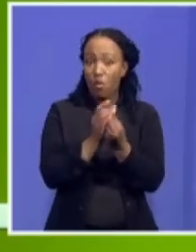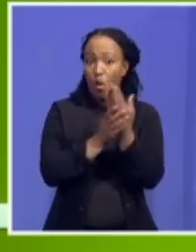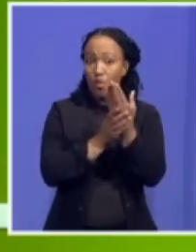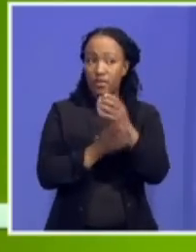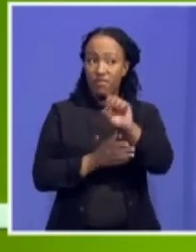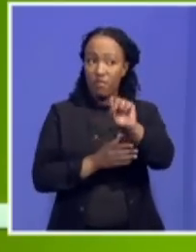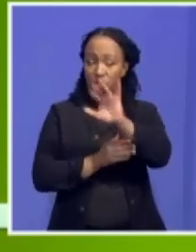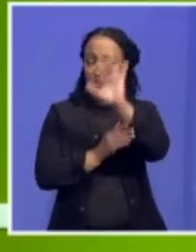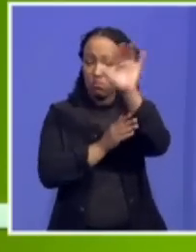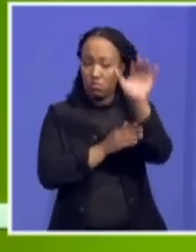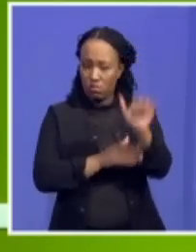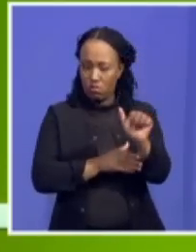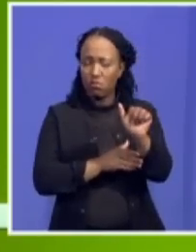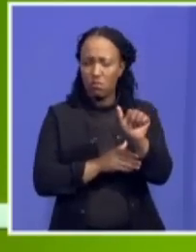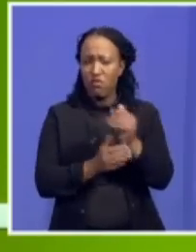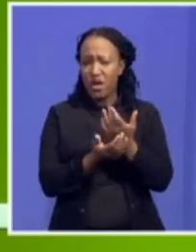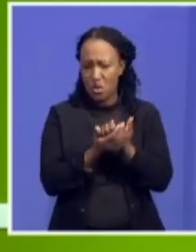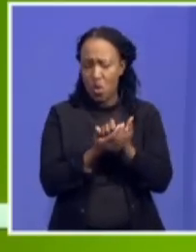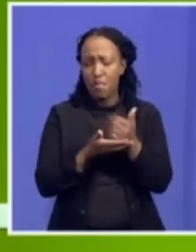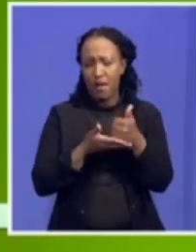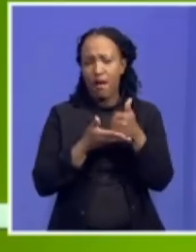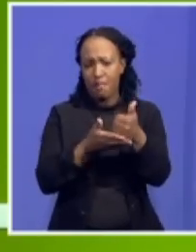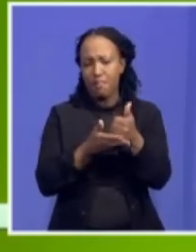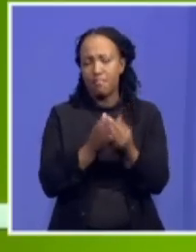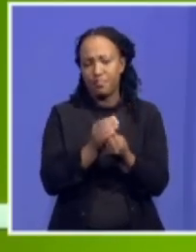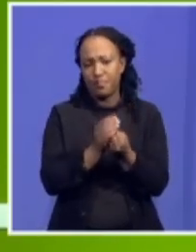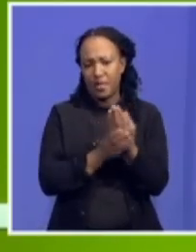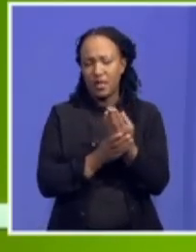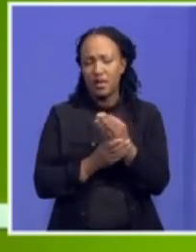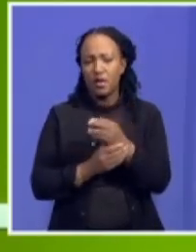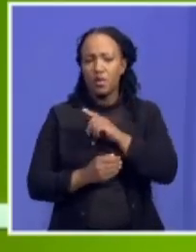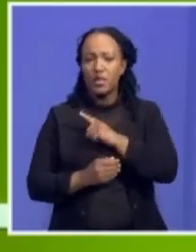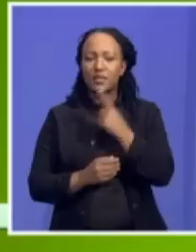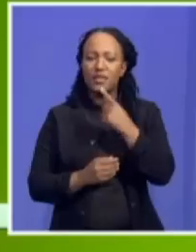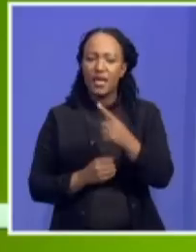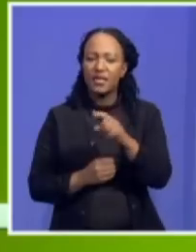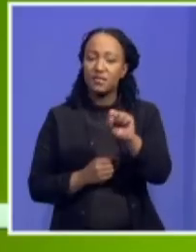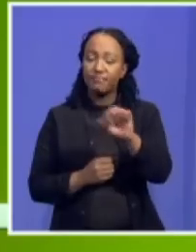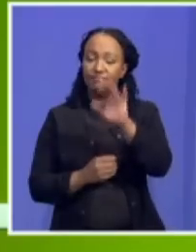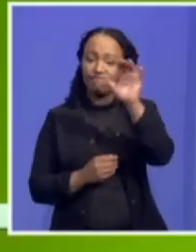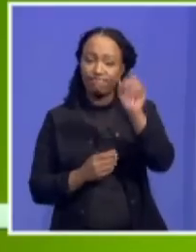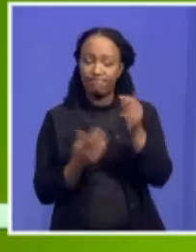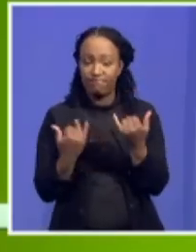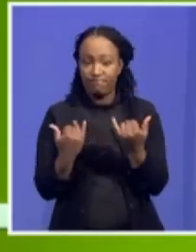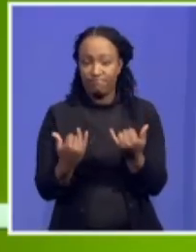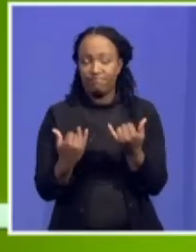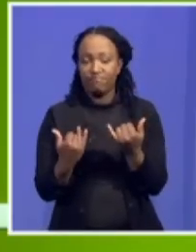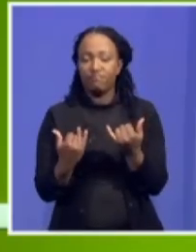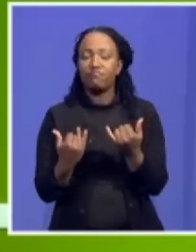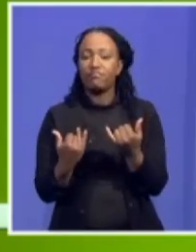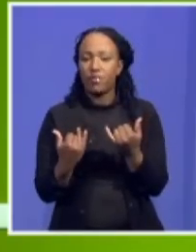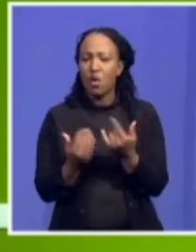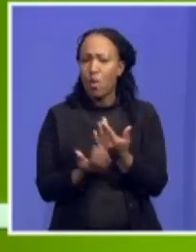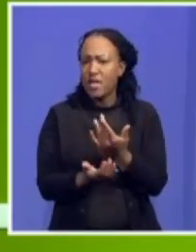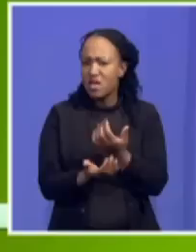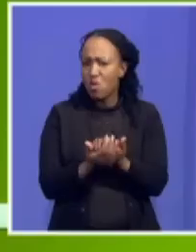Africa. And many would say South Africa in the end is what it is in terms of